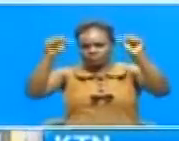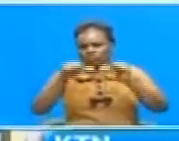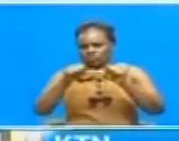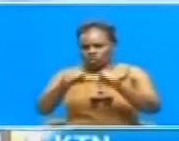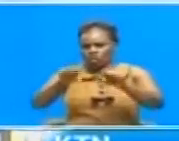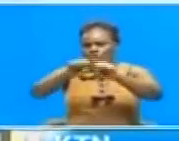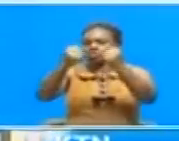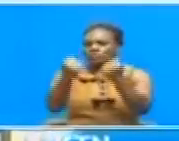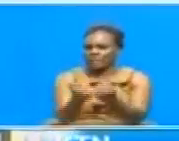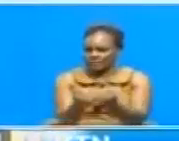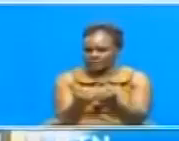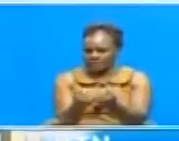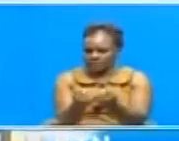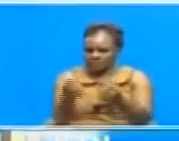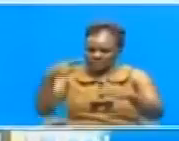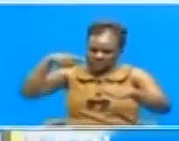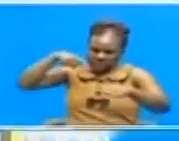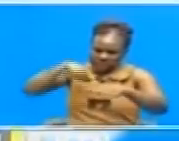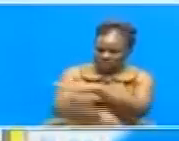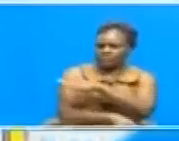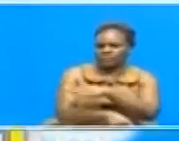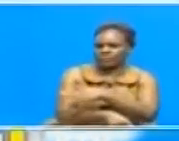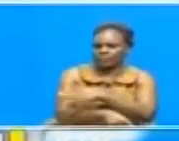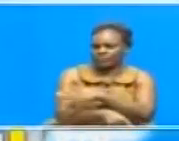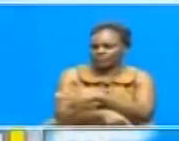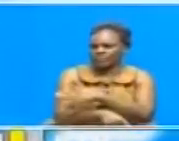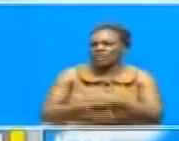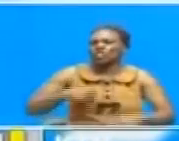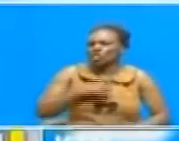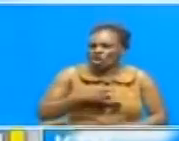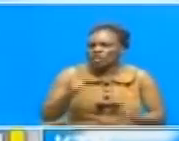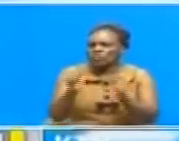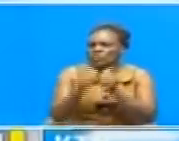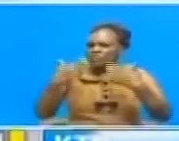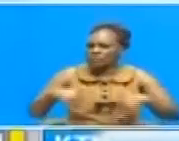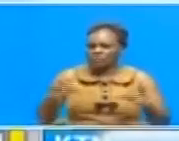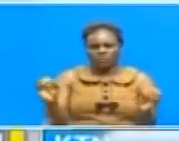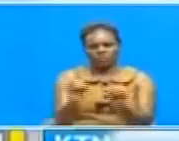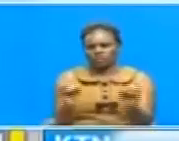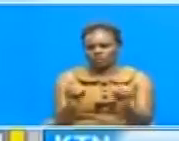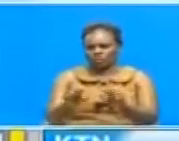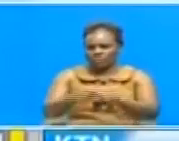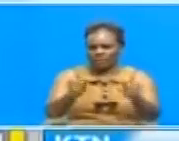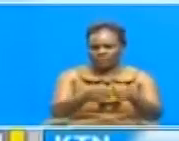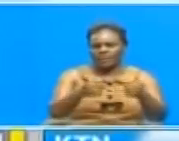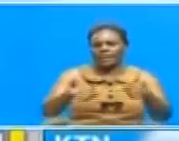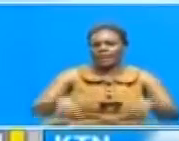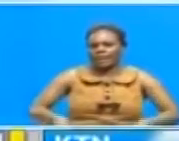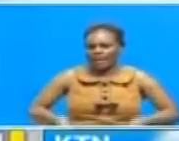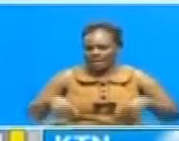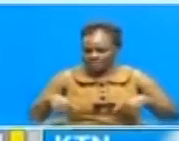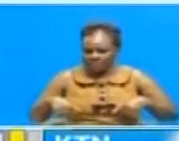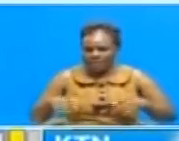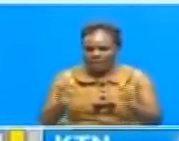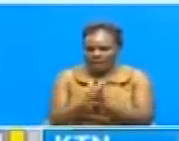society is just sinking. Okay. Don't sympathize with those who destroy life and the economy